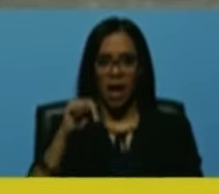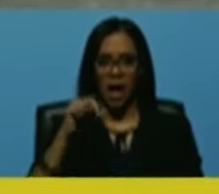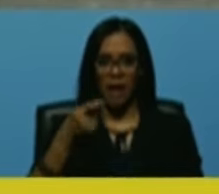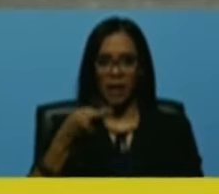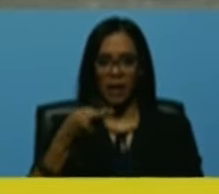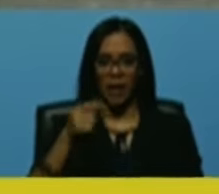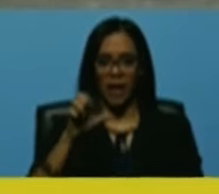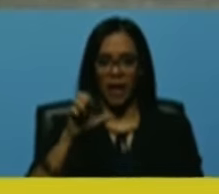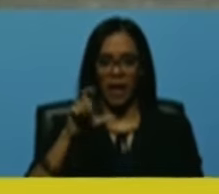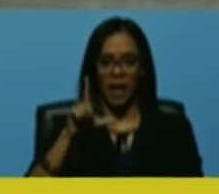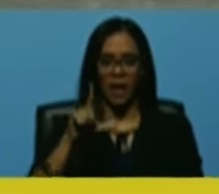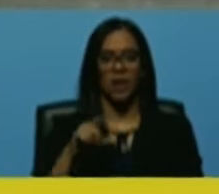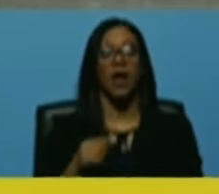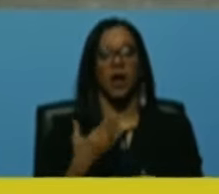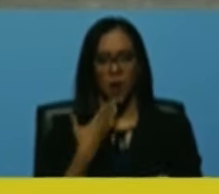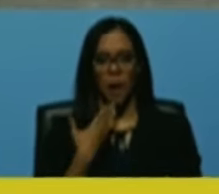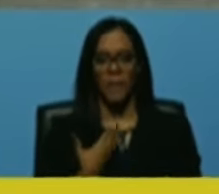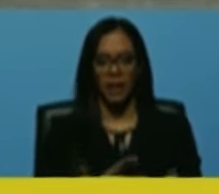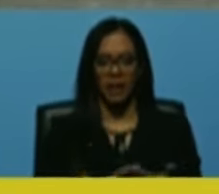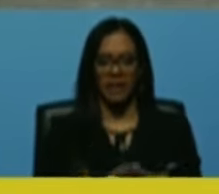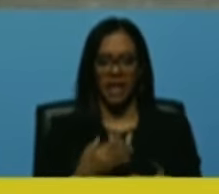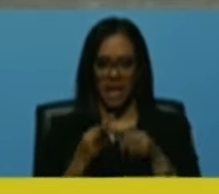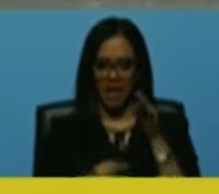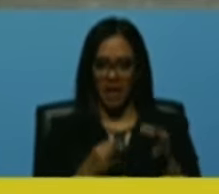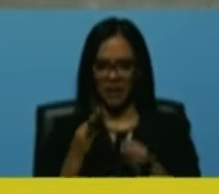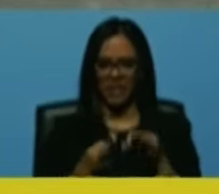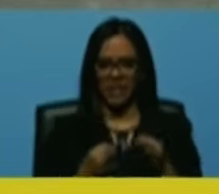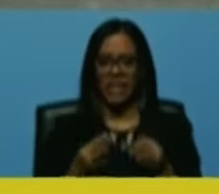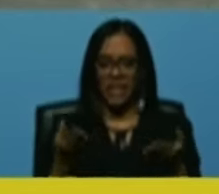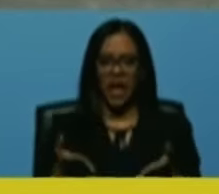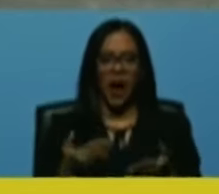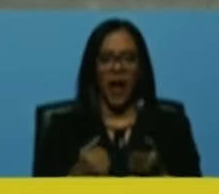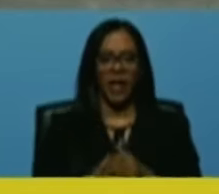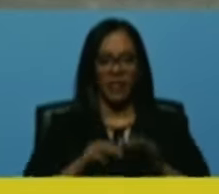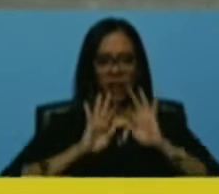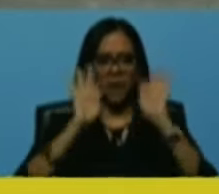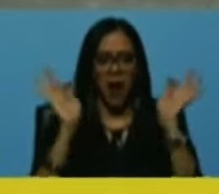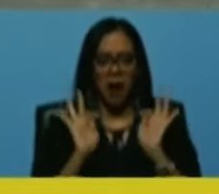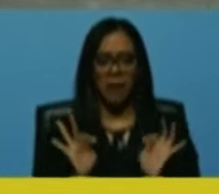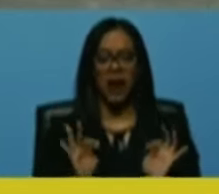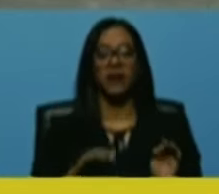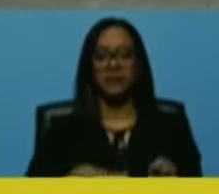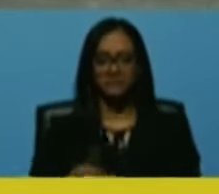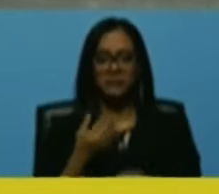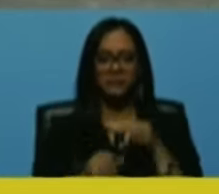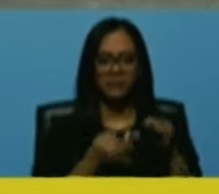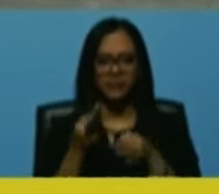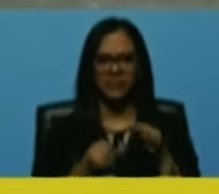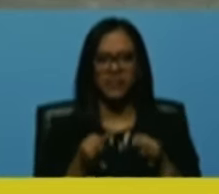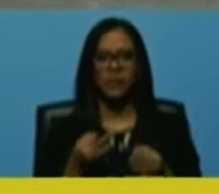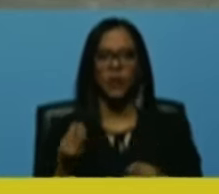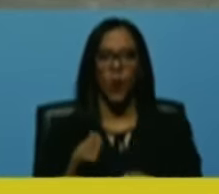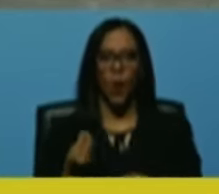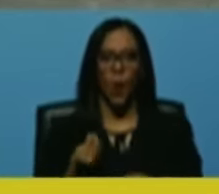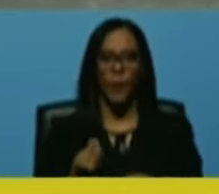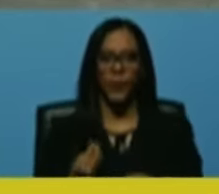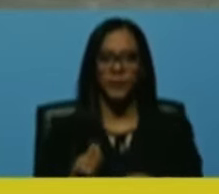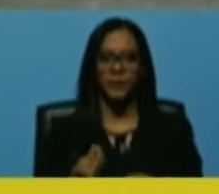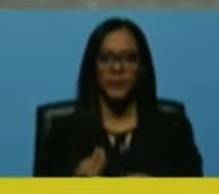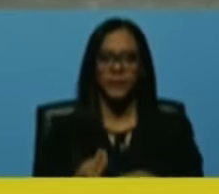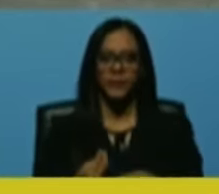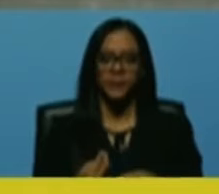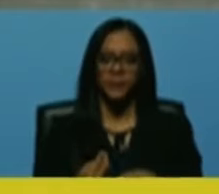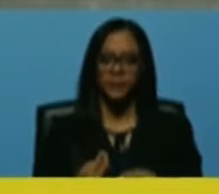Prado, tell us with this format that I have been able to explain how